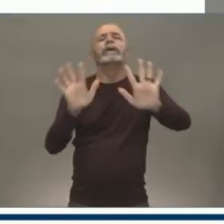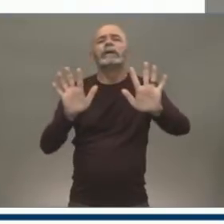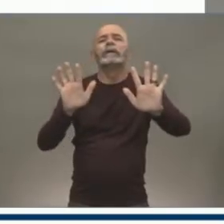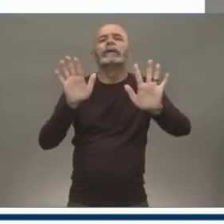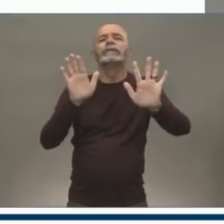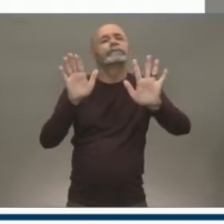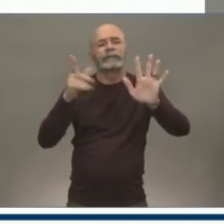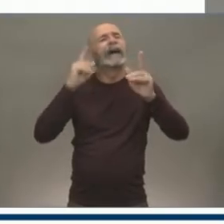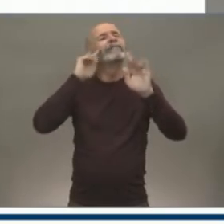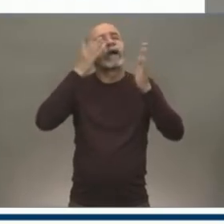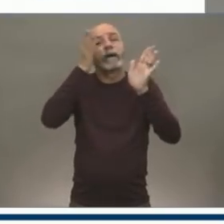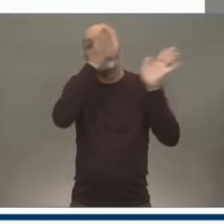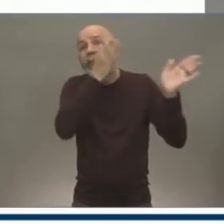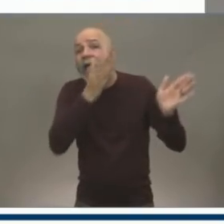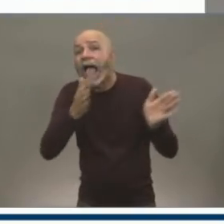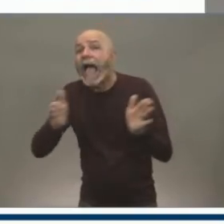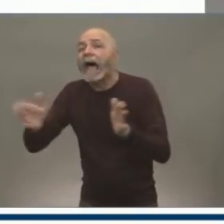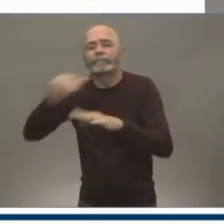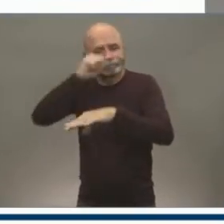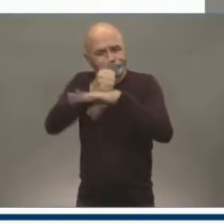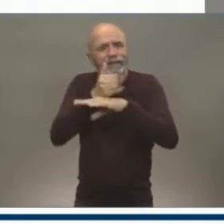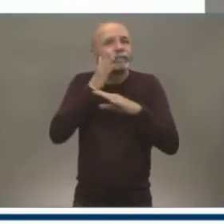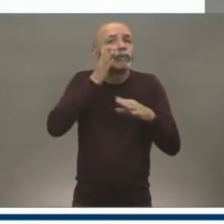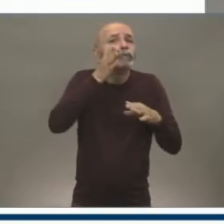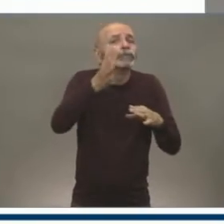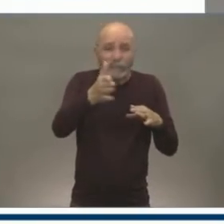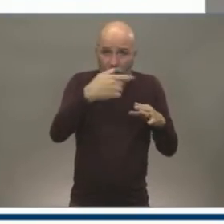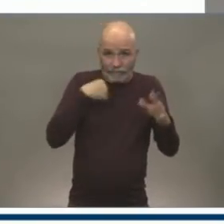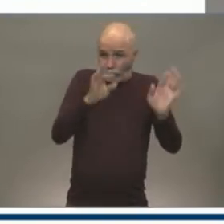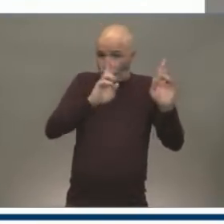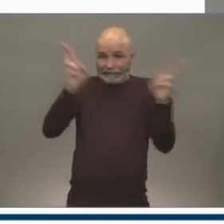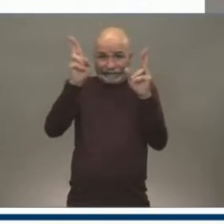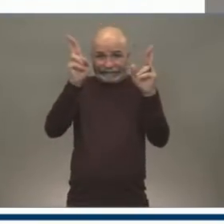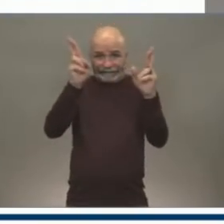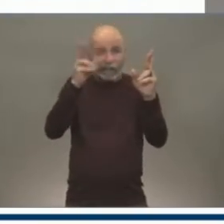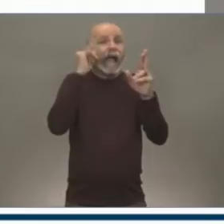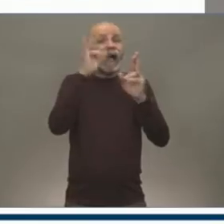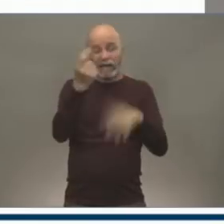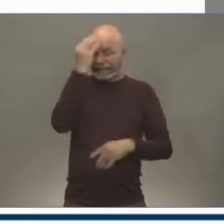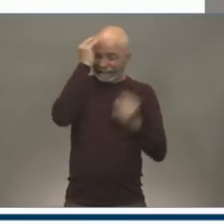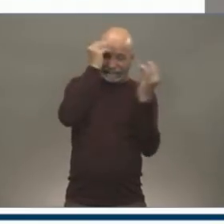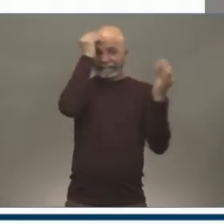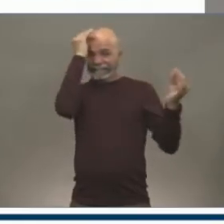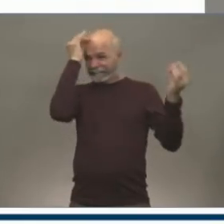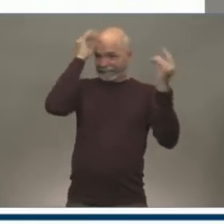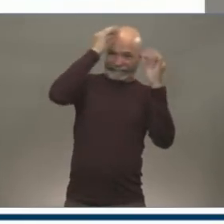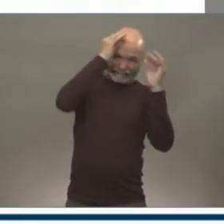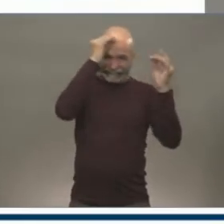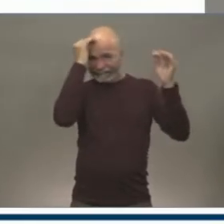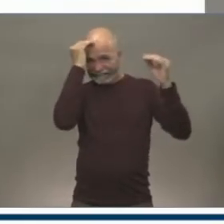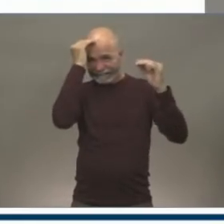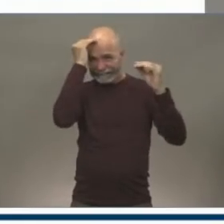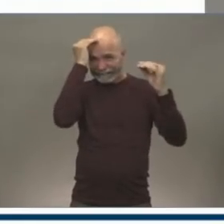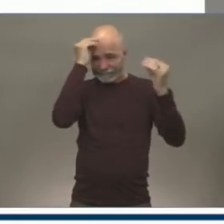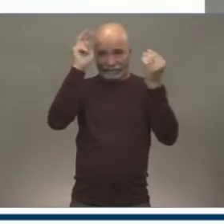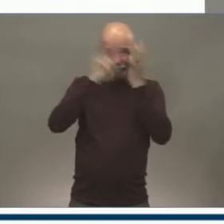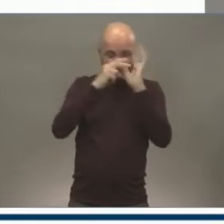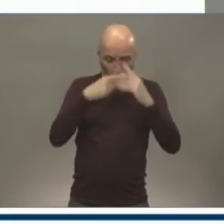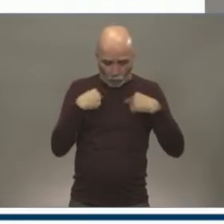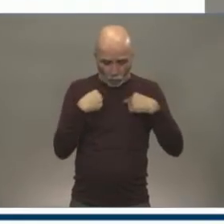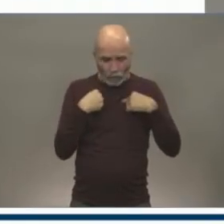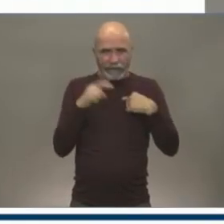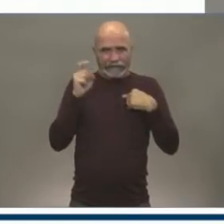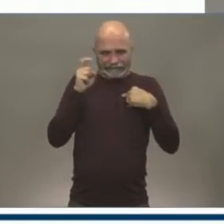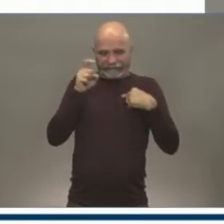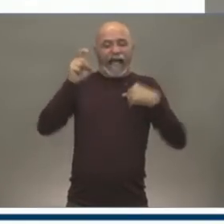basic psychology, if you have a plan and you've thought about it, you're giving yourself some sense and control, and that will help. The fear and anxiety will